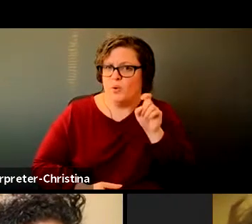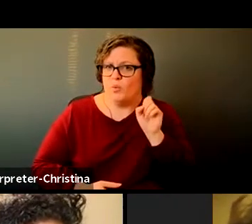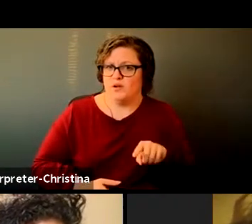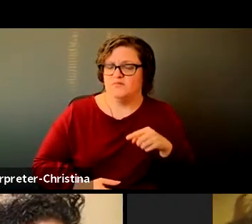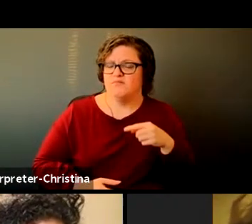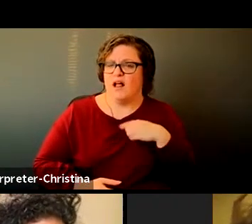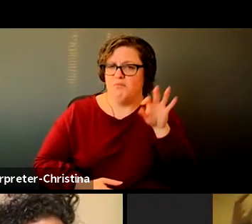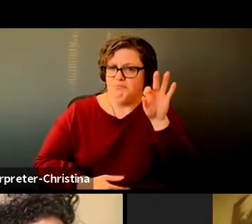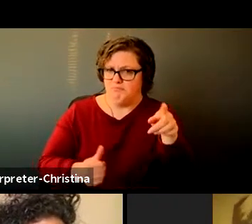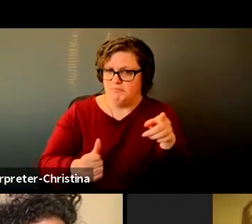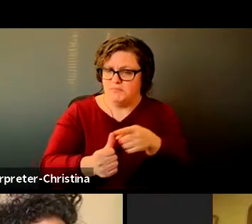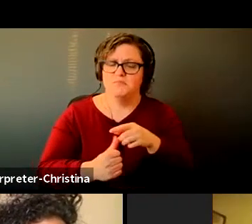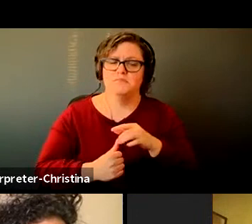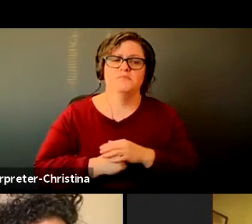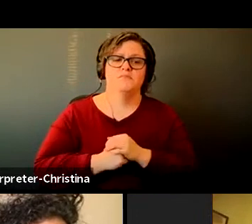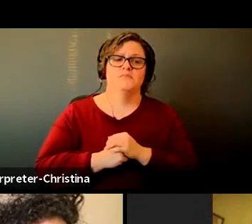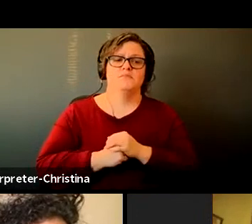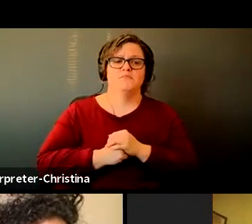start.